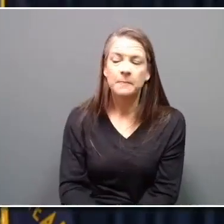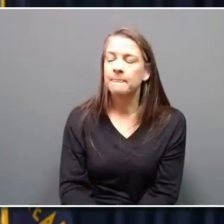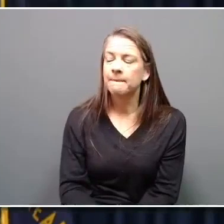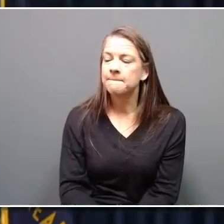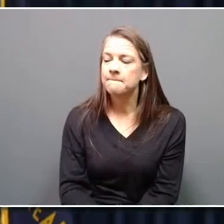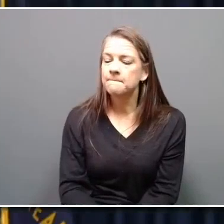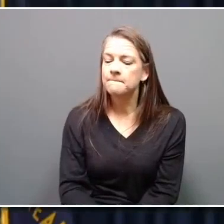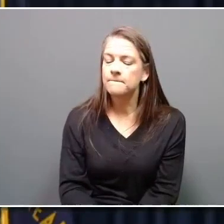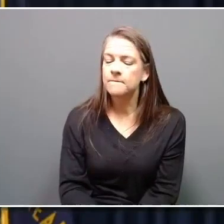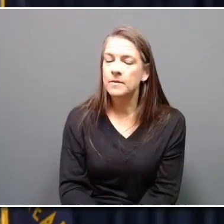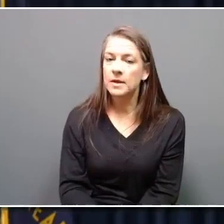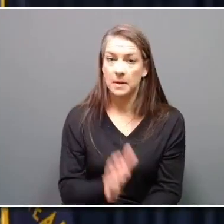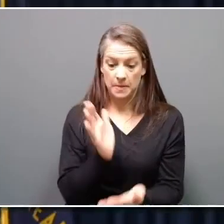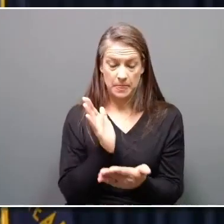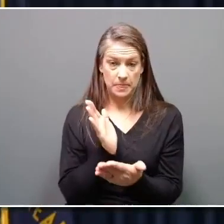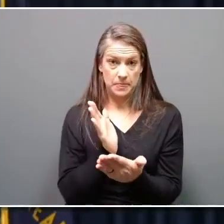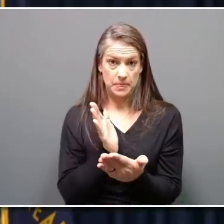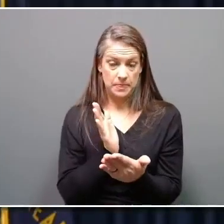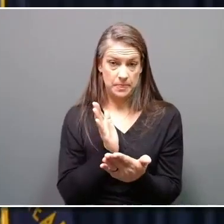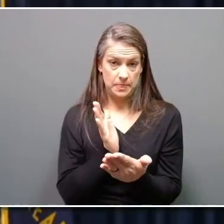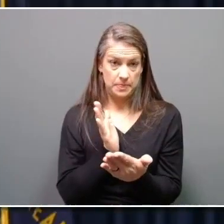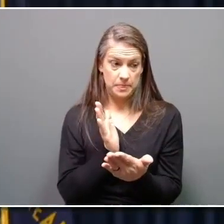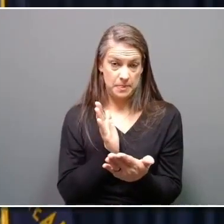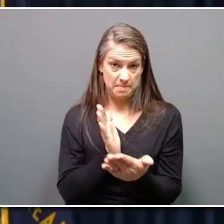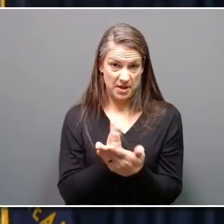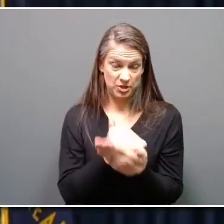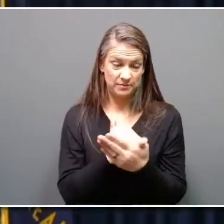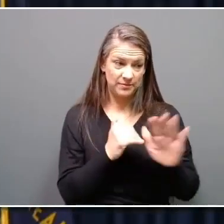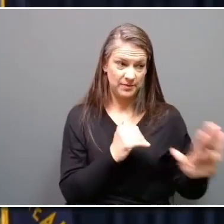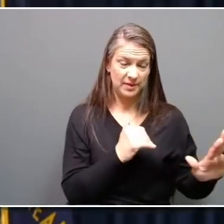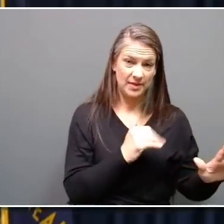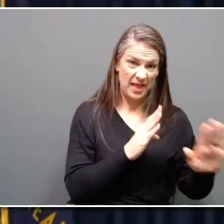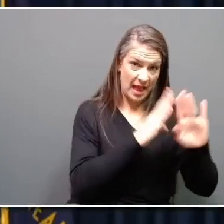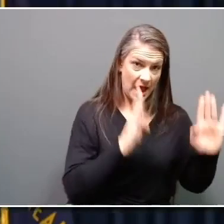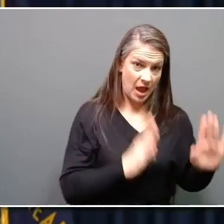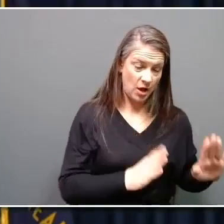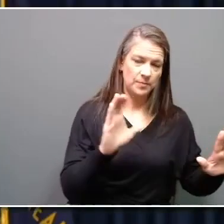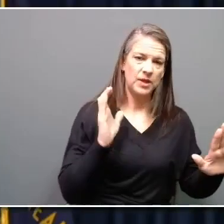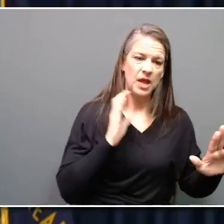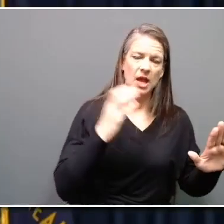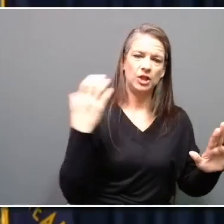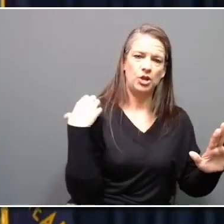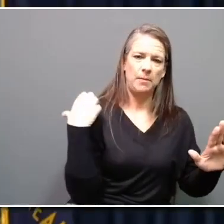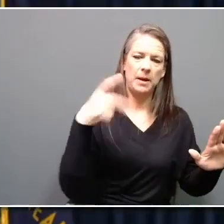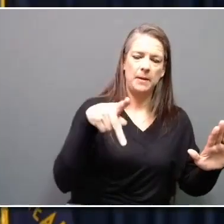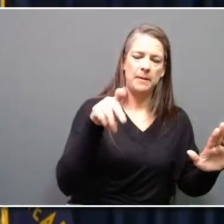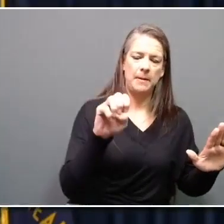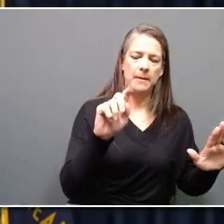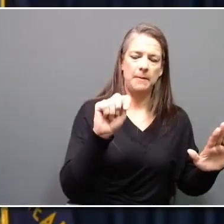draft budget that the House that Chairman Petrie recently filed versus the one that I